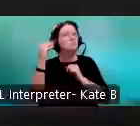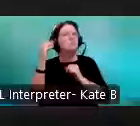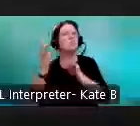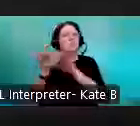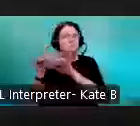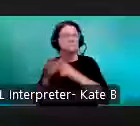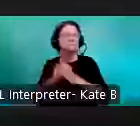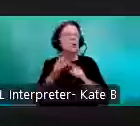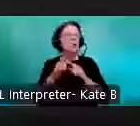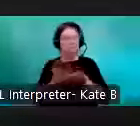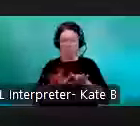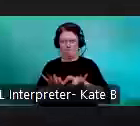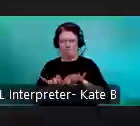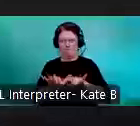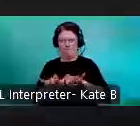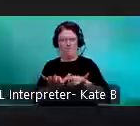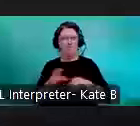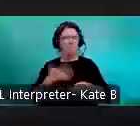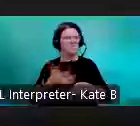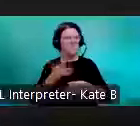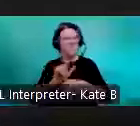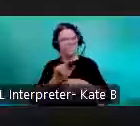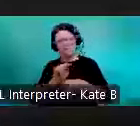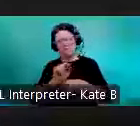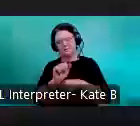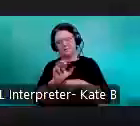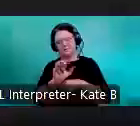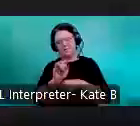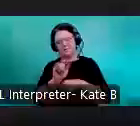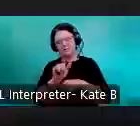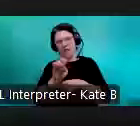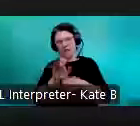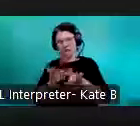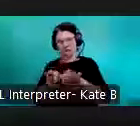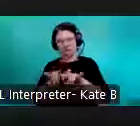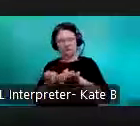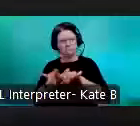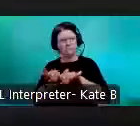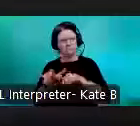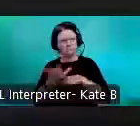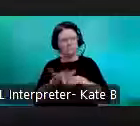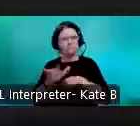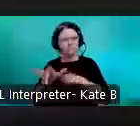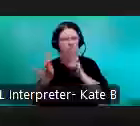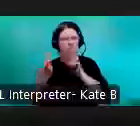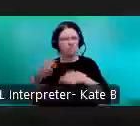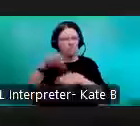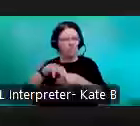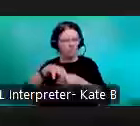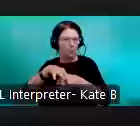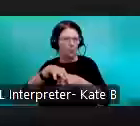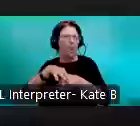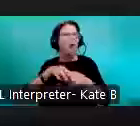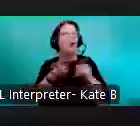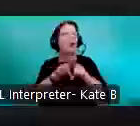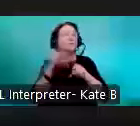tactile buttons that you can push to make your selections. And then most of them will print out